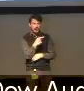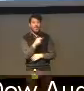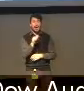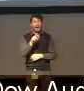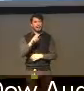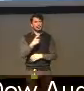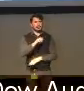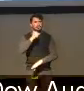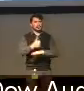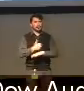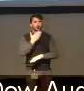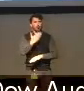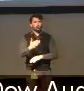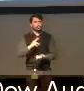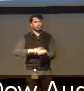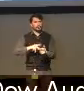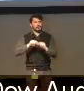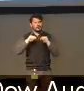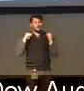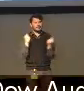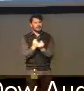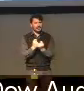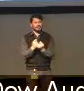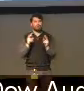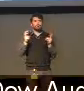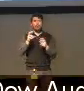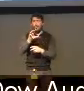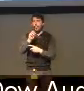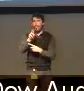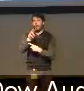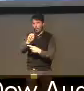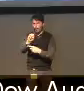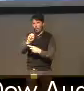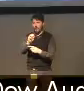helps us be able to establish the core and work safely.